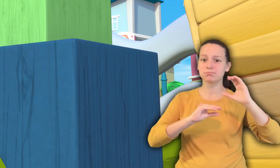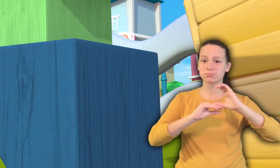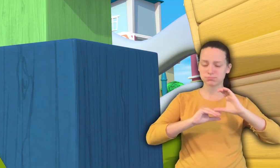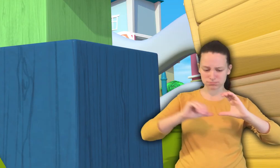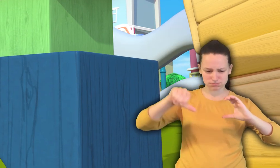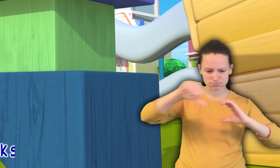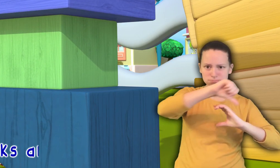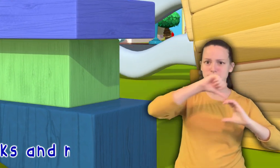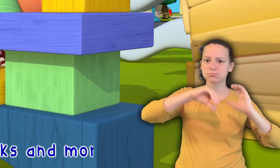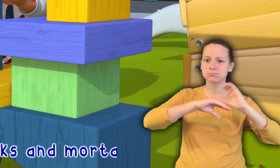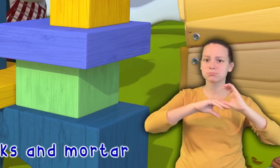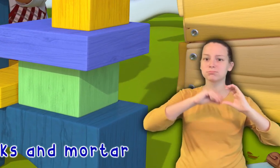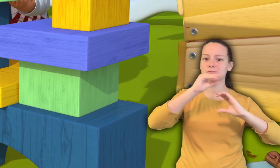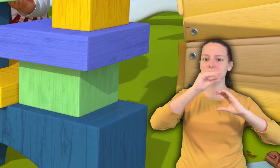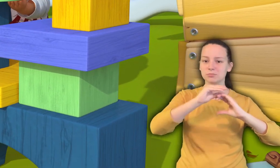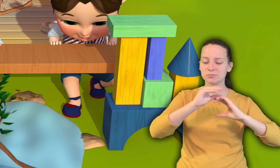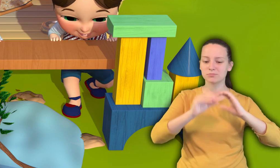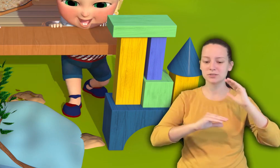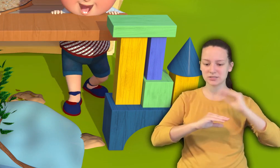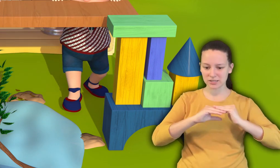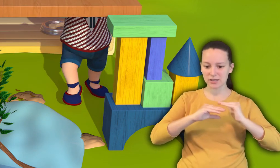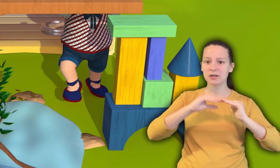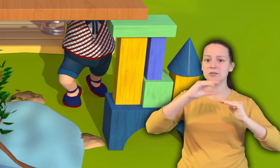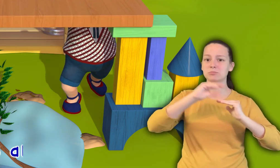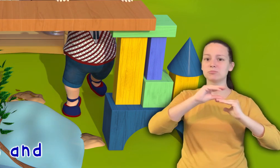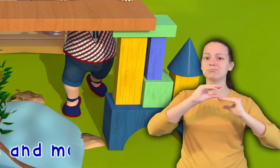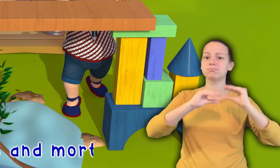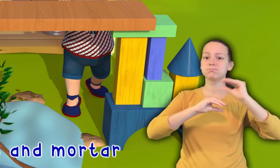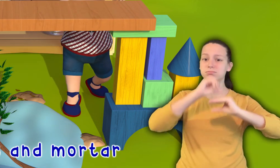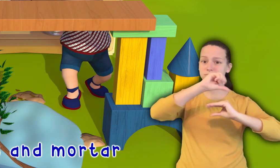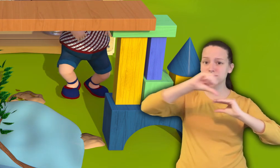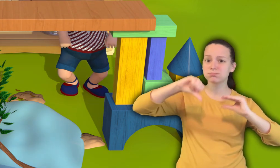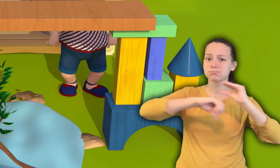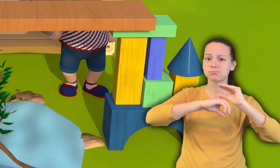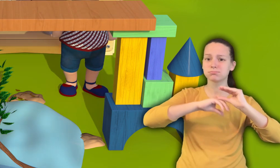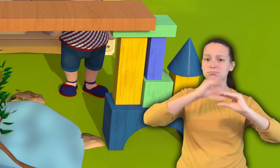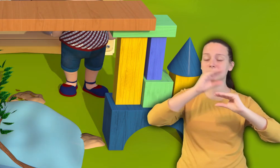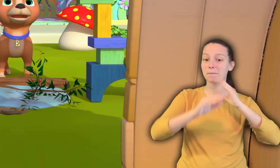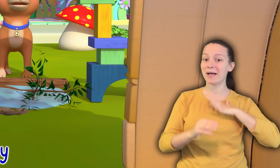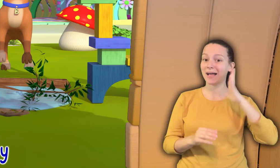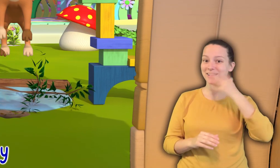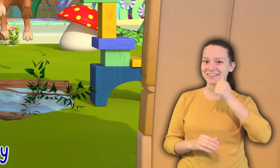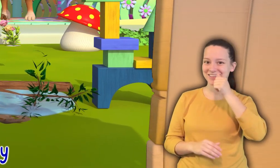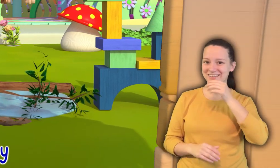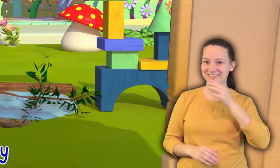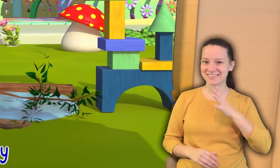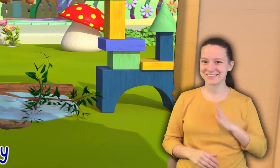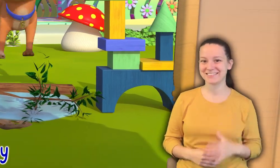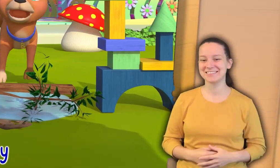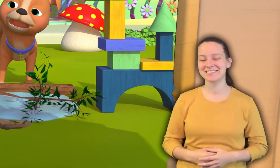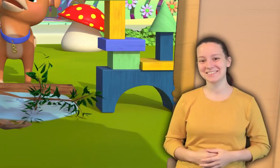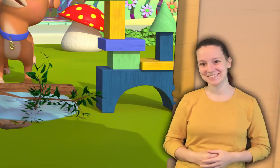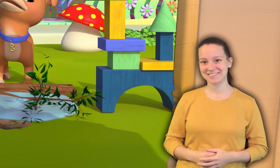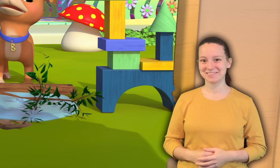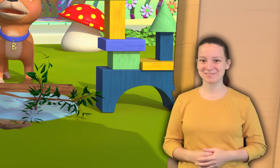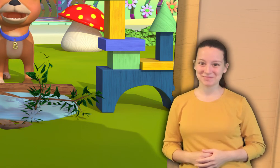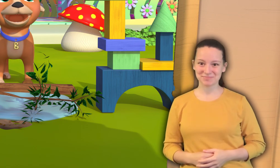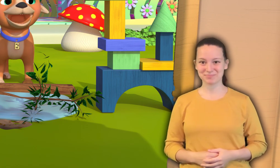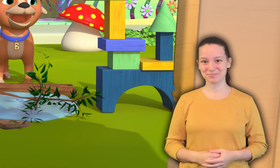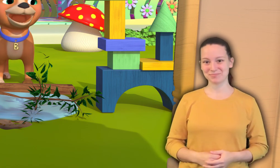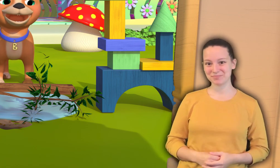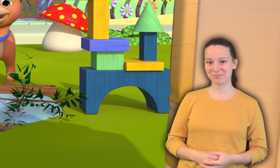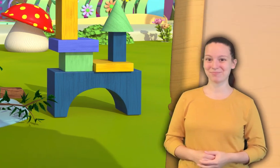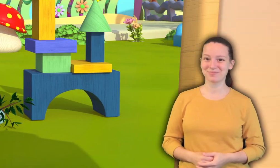bricks and mortar, bricks and mortar. Build it up with bricks and mortar, my fair lady.